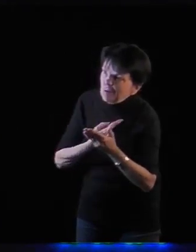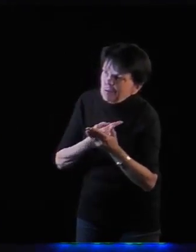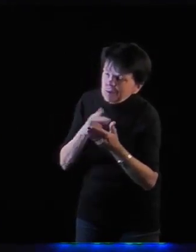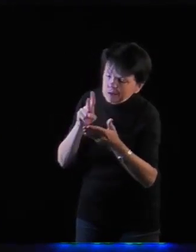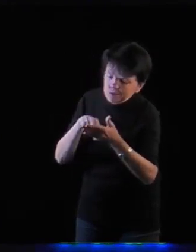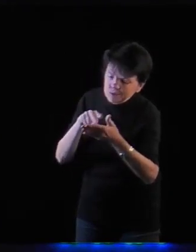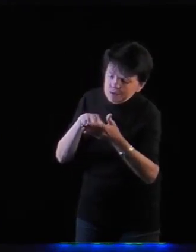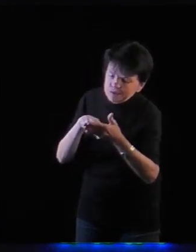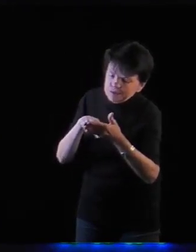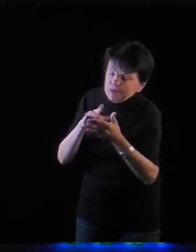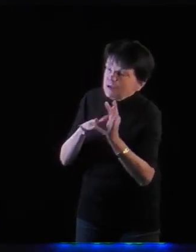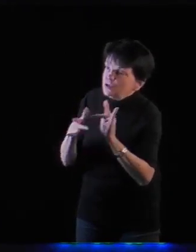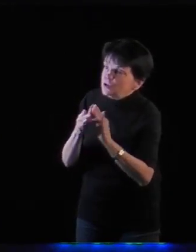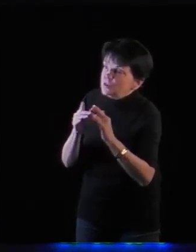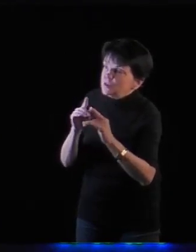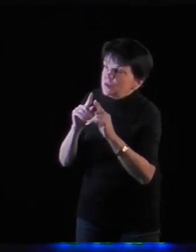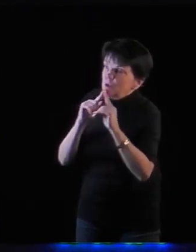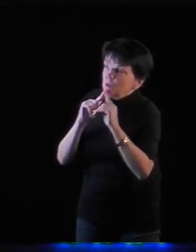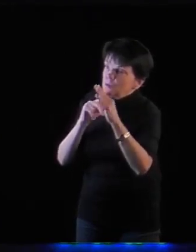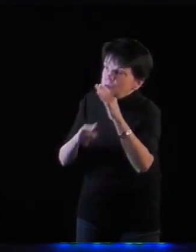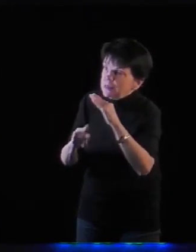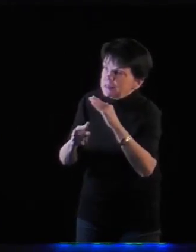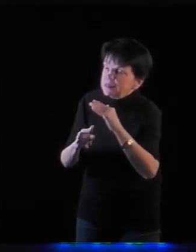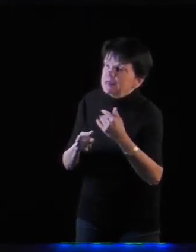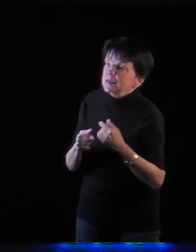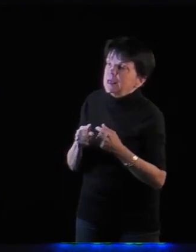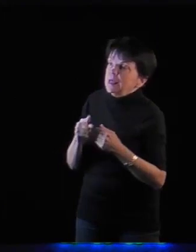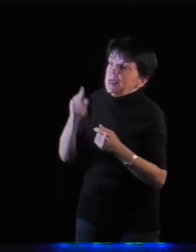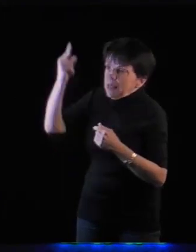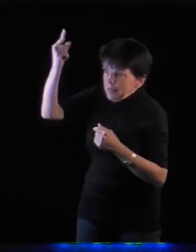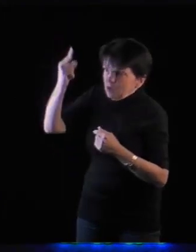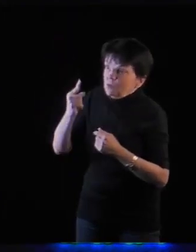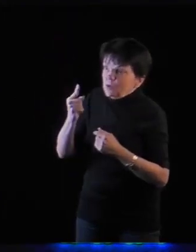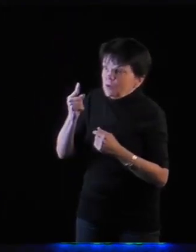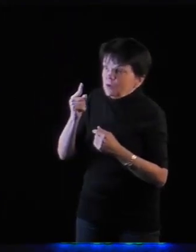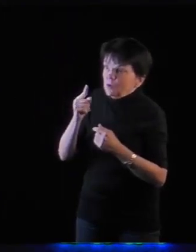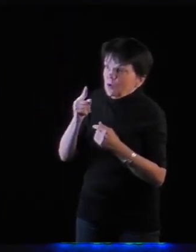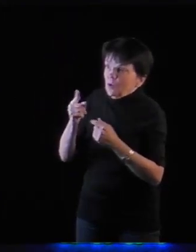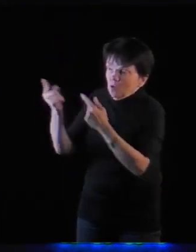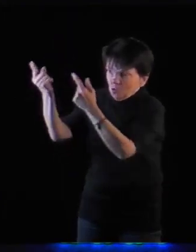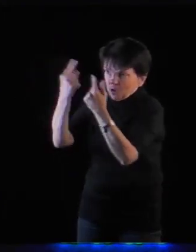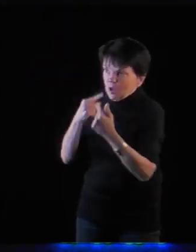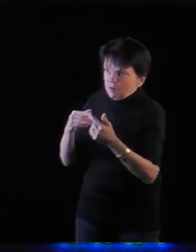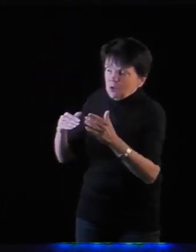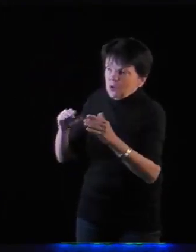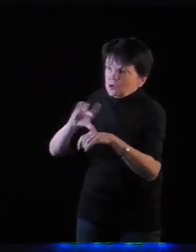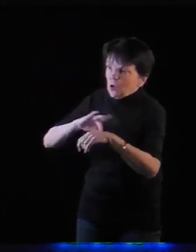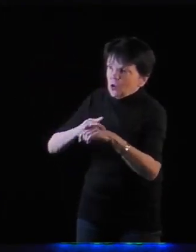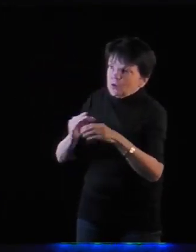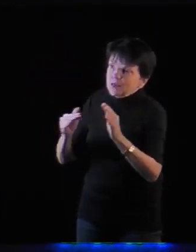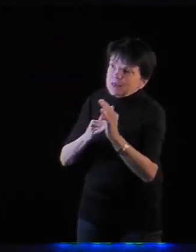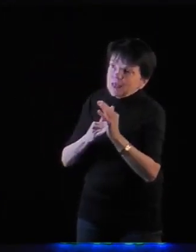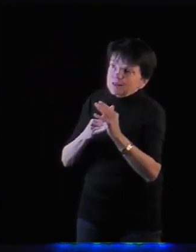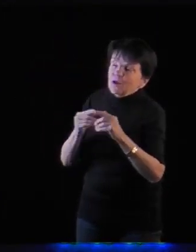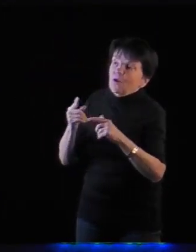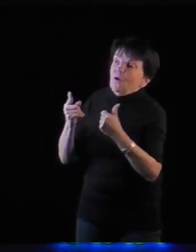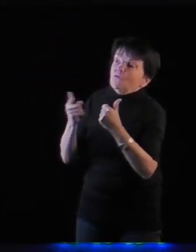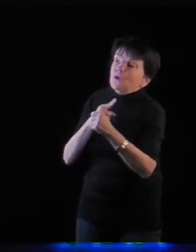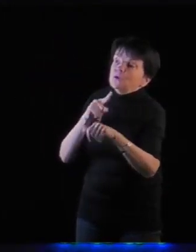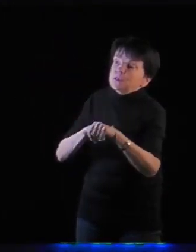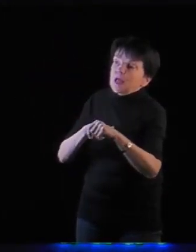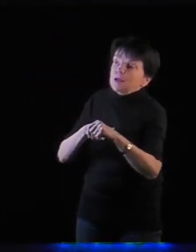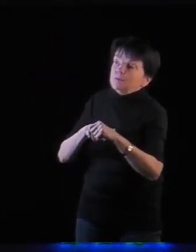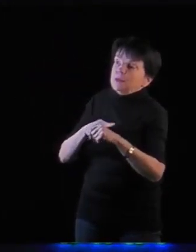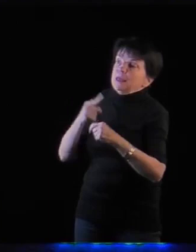Jesus predicted that he would return to earth again. But the first time he came in love, the